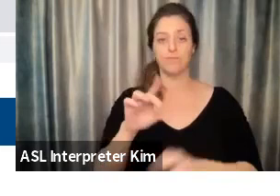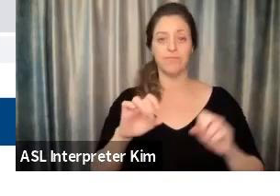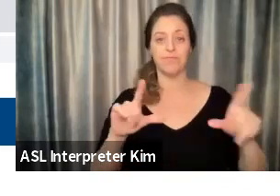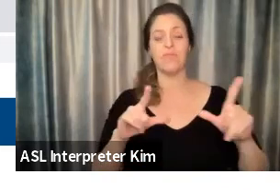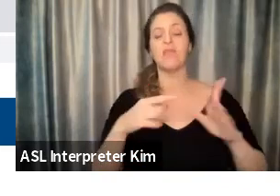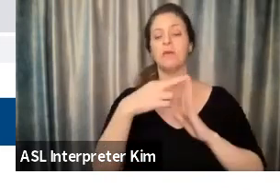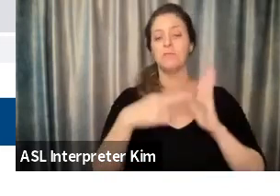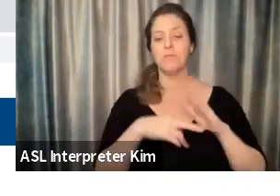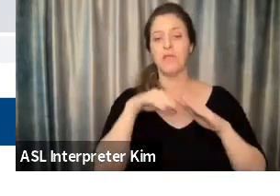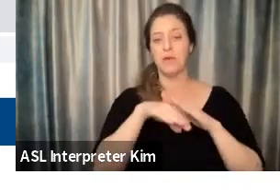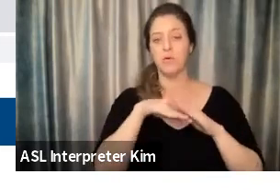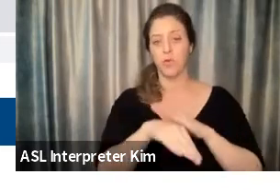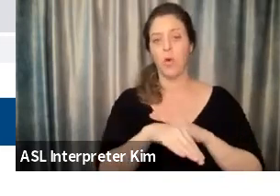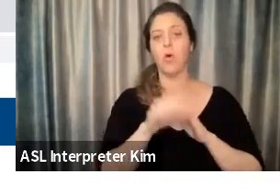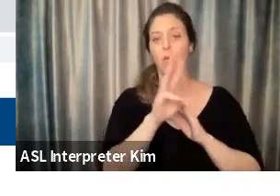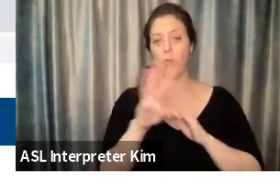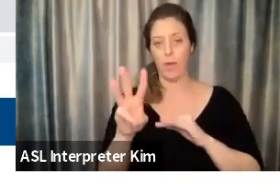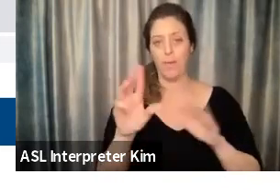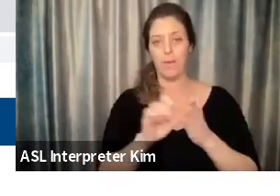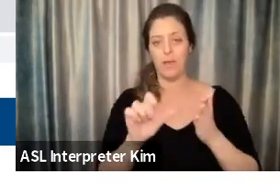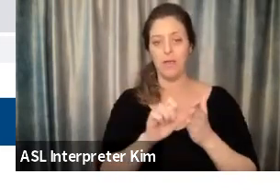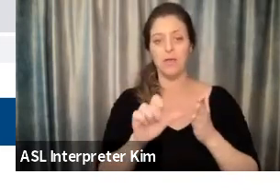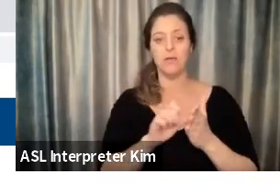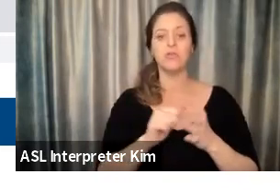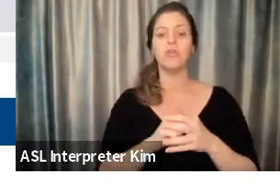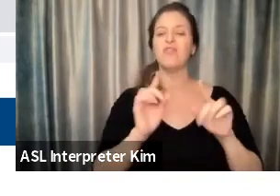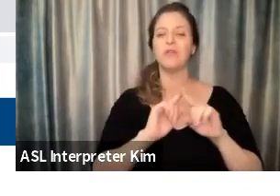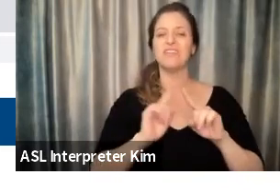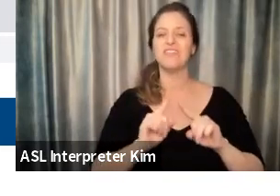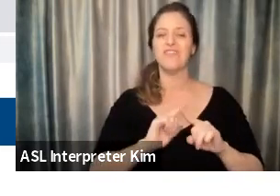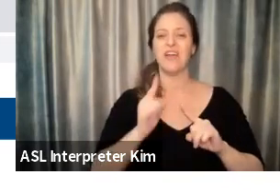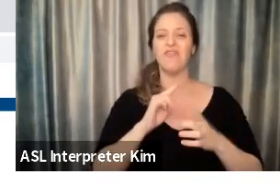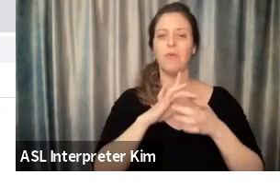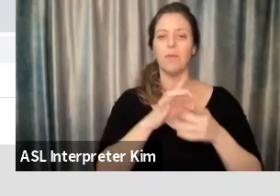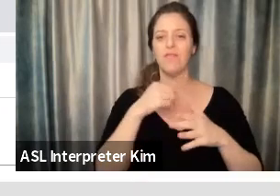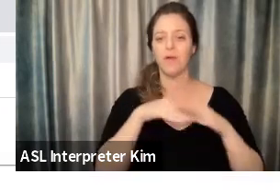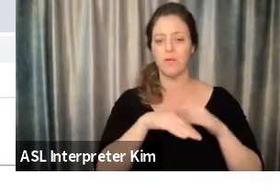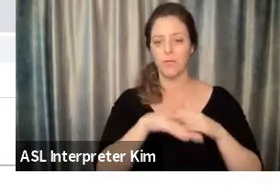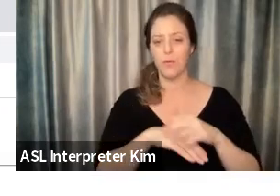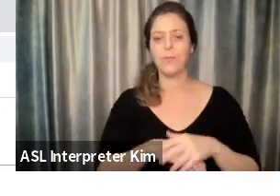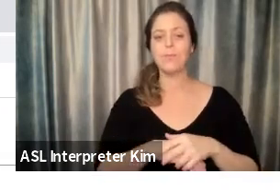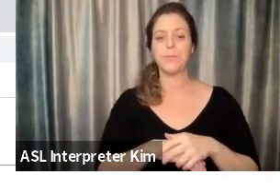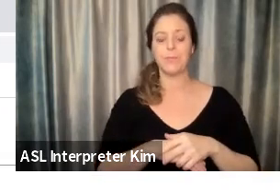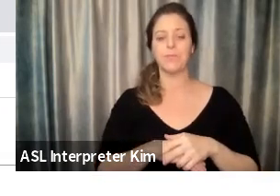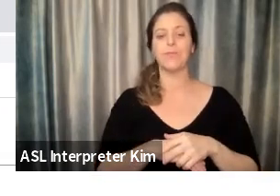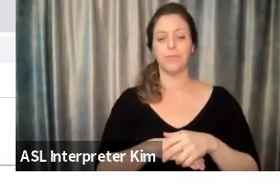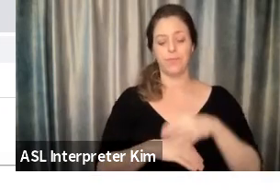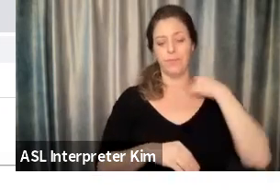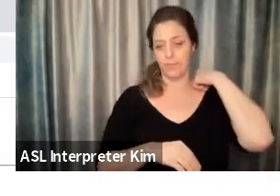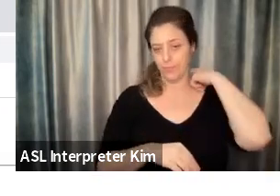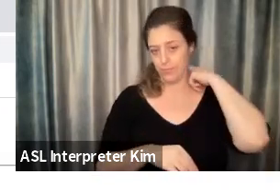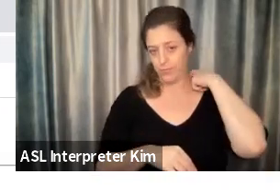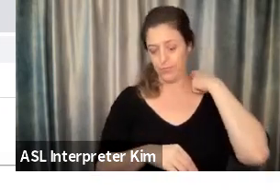created with the support of many different departments to support families when it comes to enrollment. It notifies you that